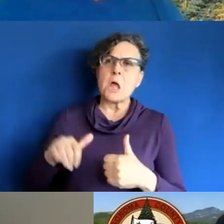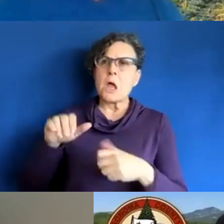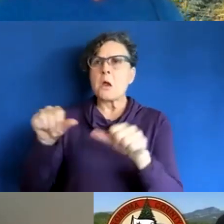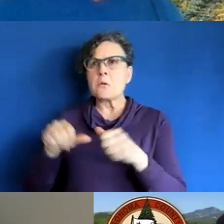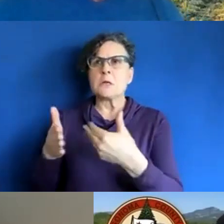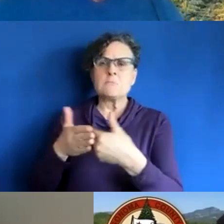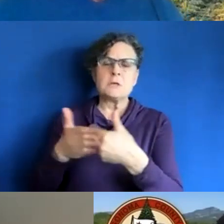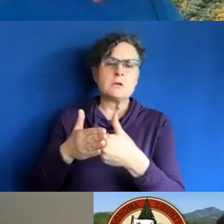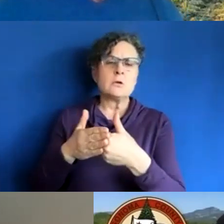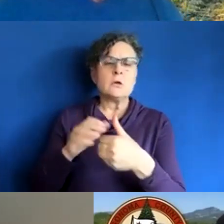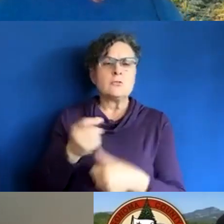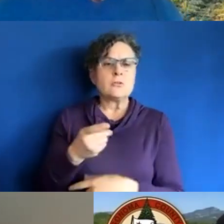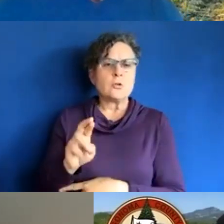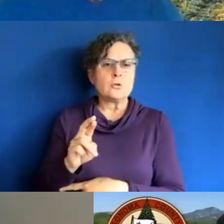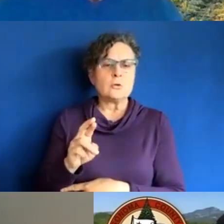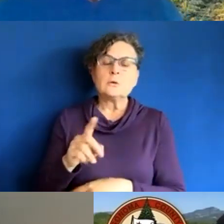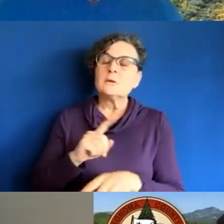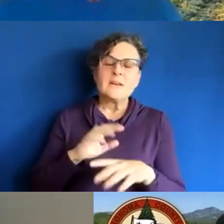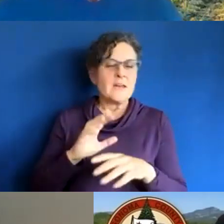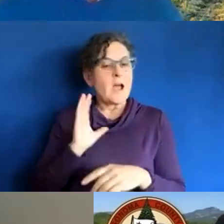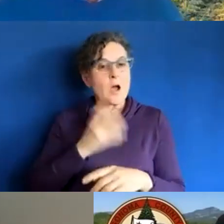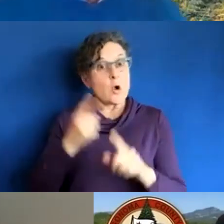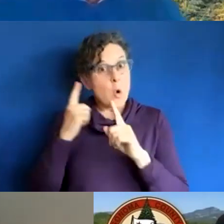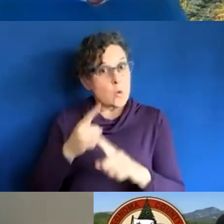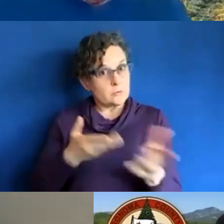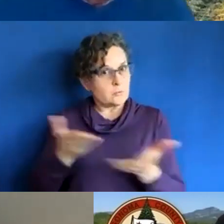to take them where they want to go.